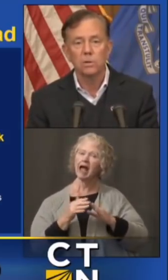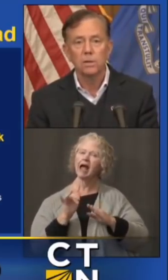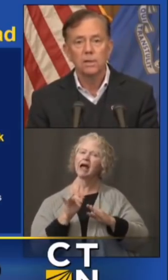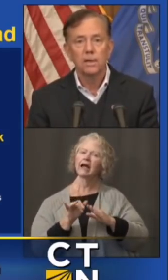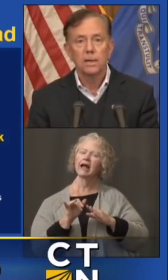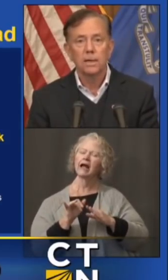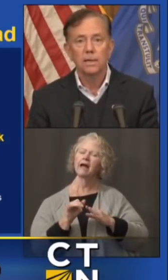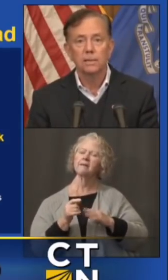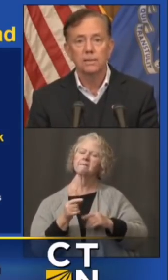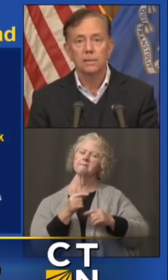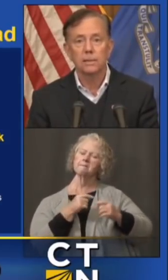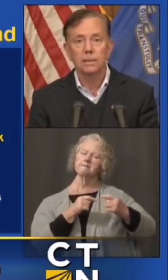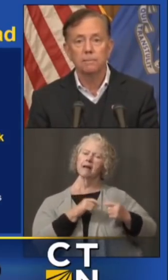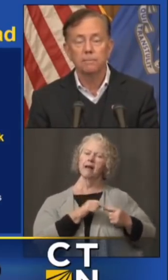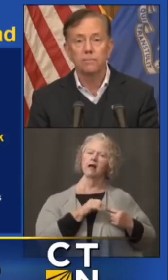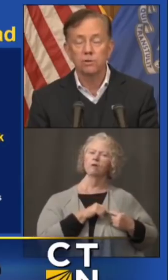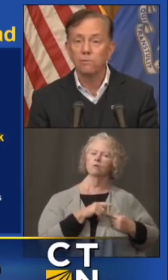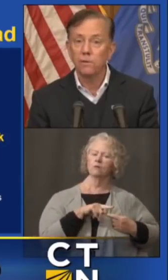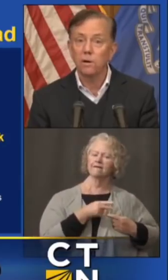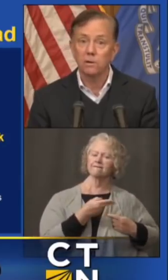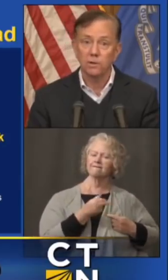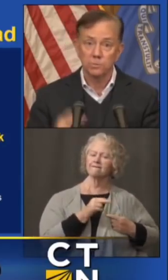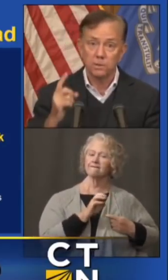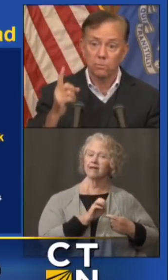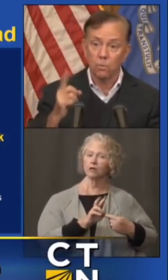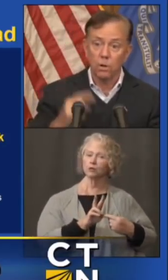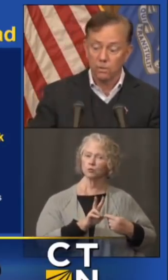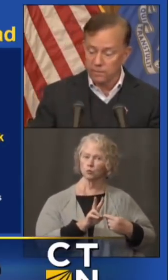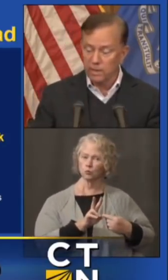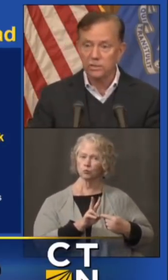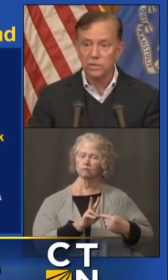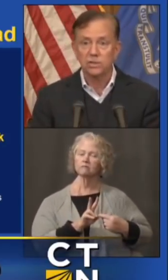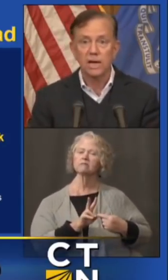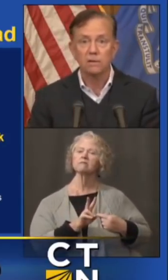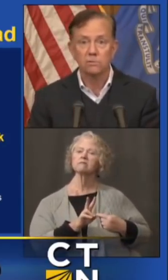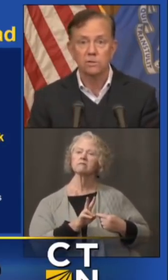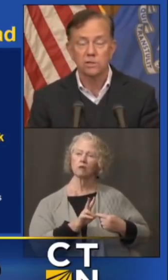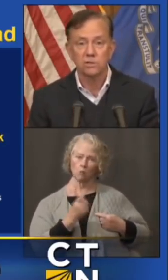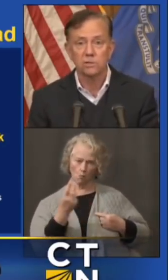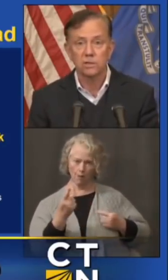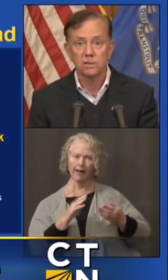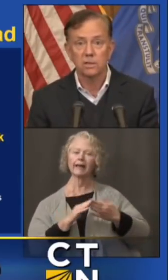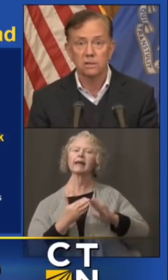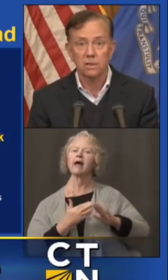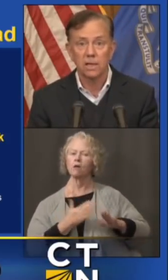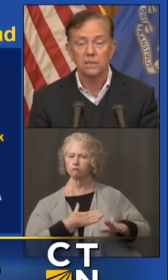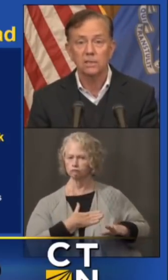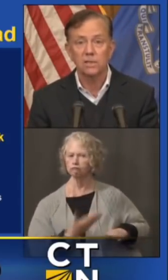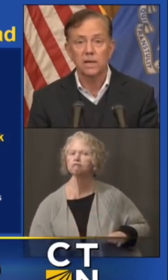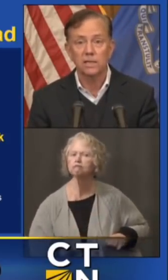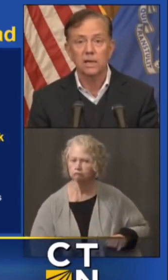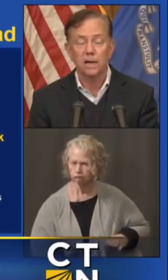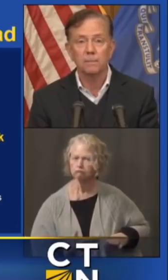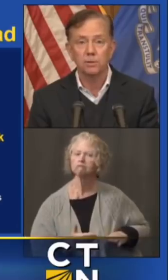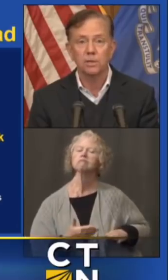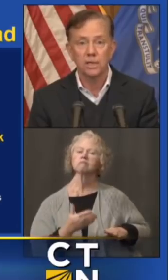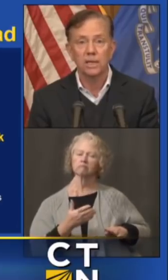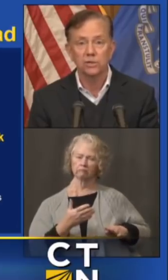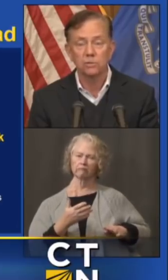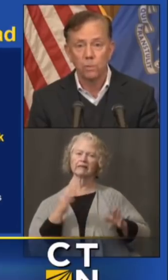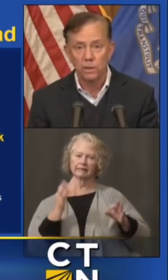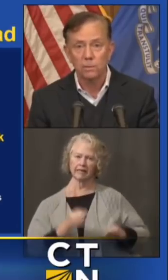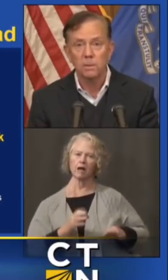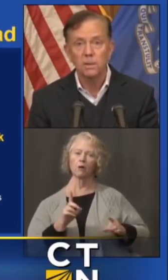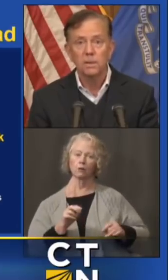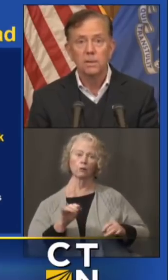2. And so far, there's been one of these towns has elected to take that option, and